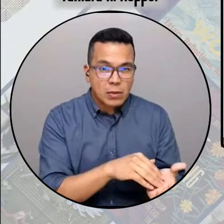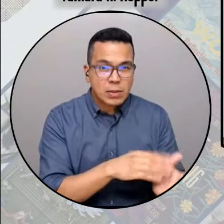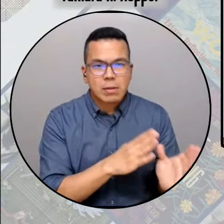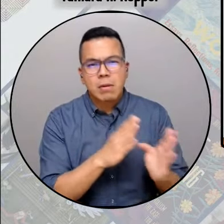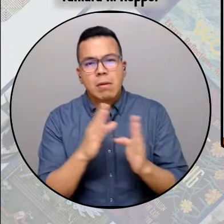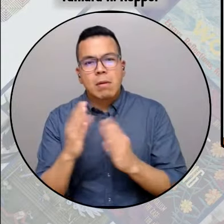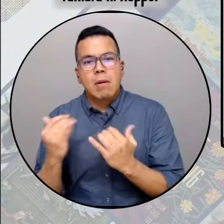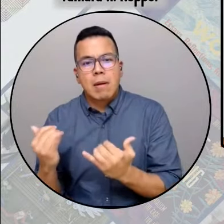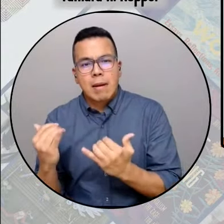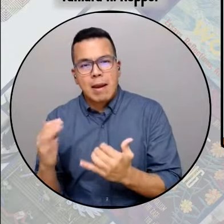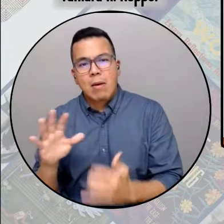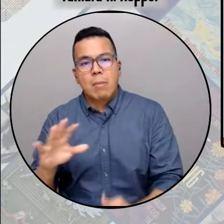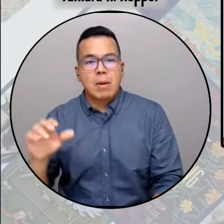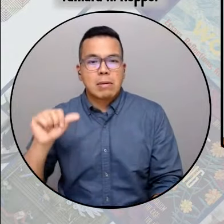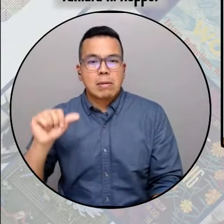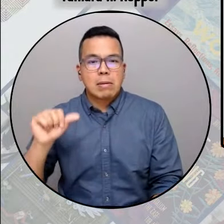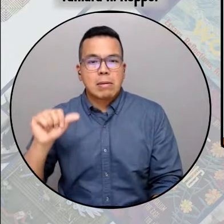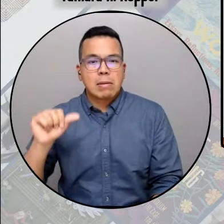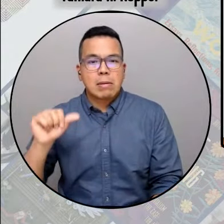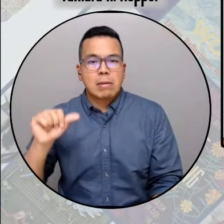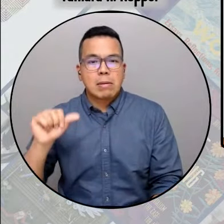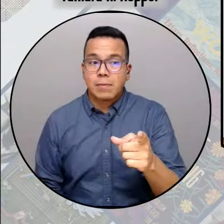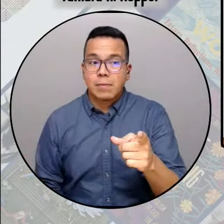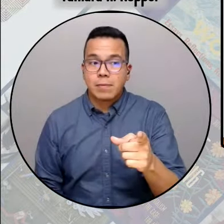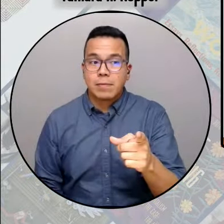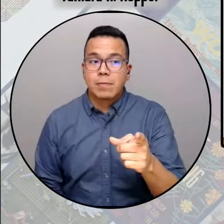to the extreme here, right?